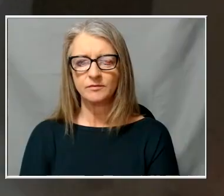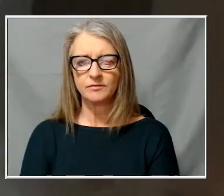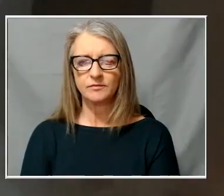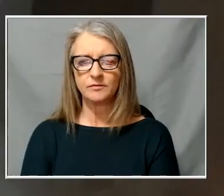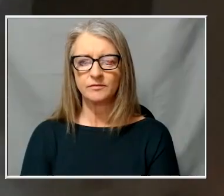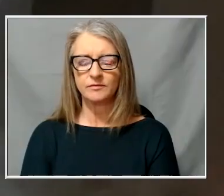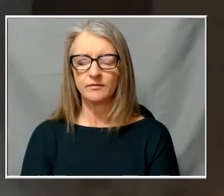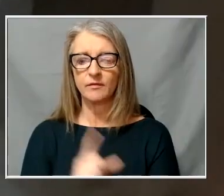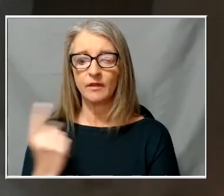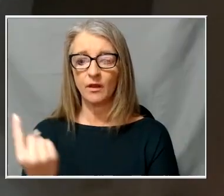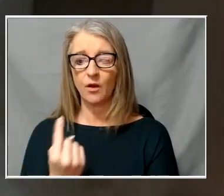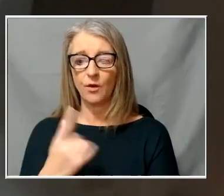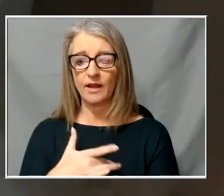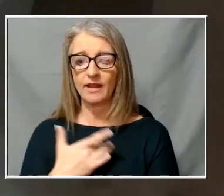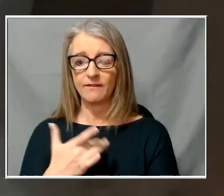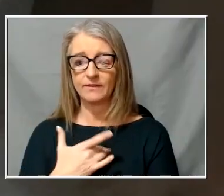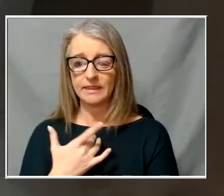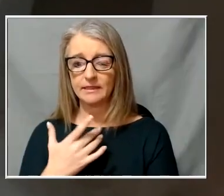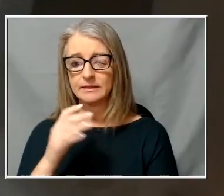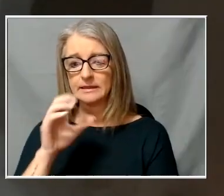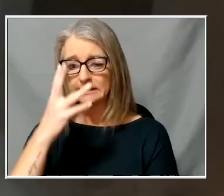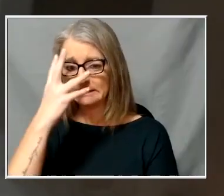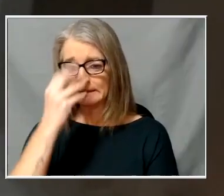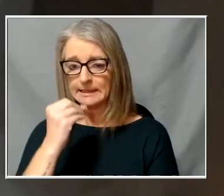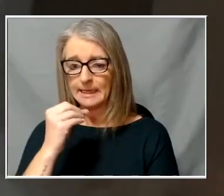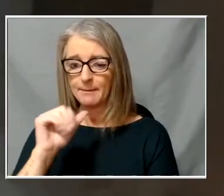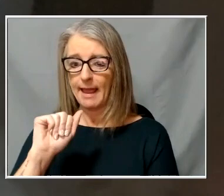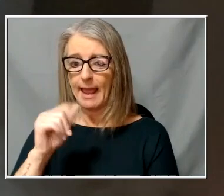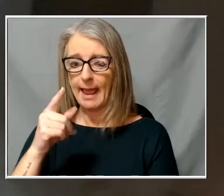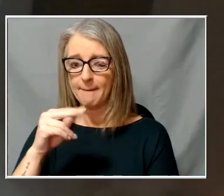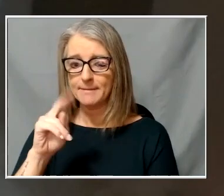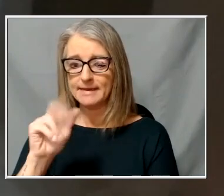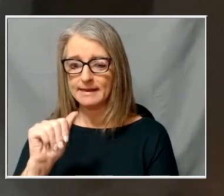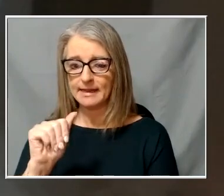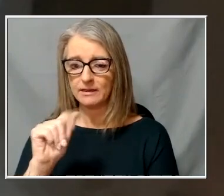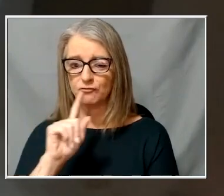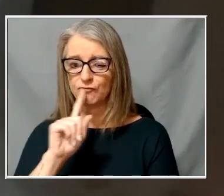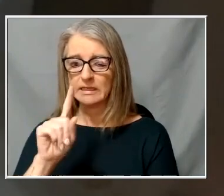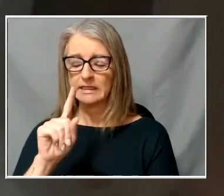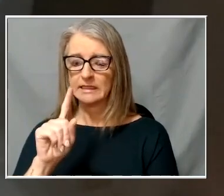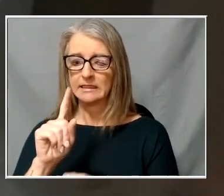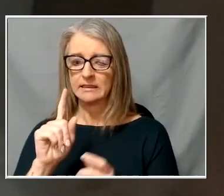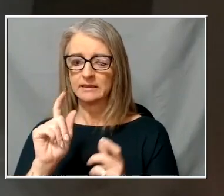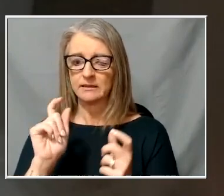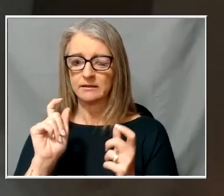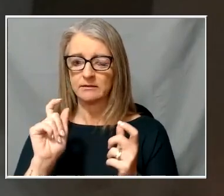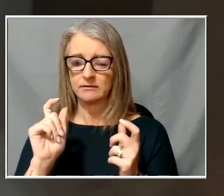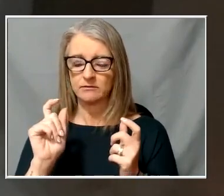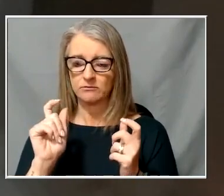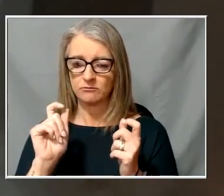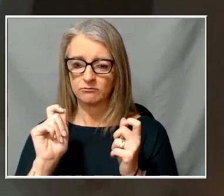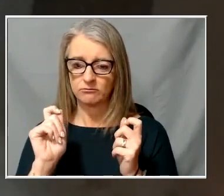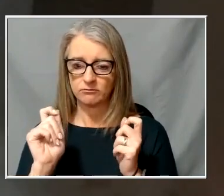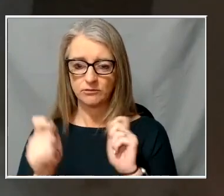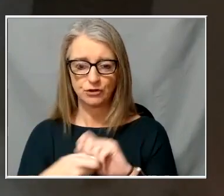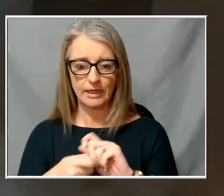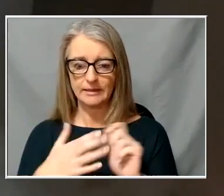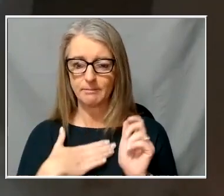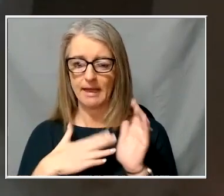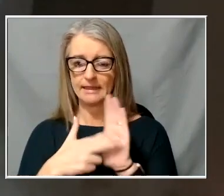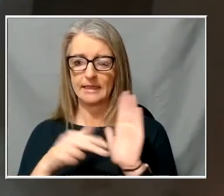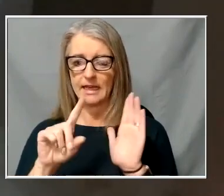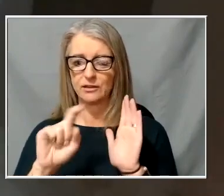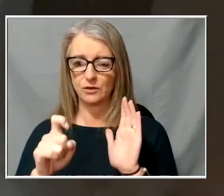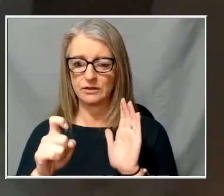I always felt that sleep apnea played quite a major role in my diagnosis and